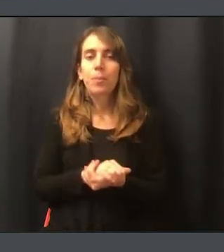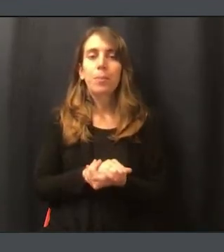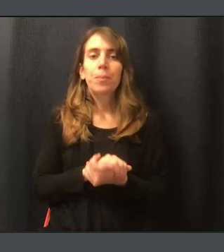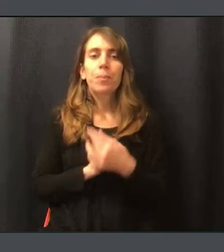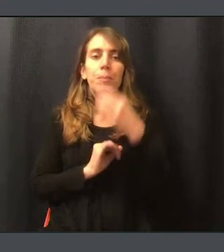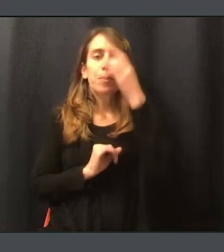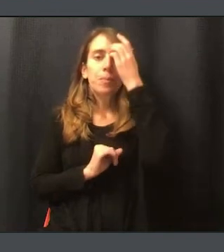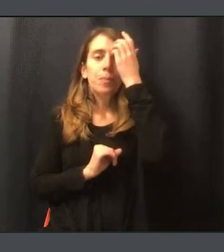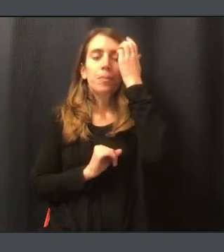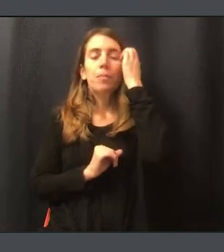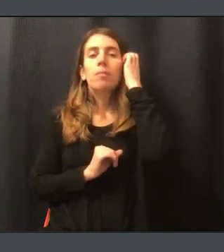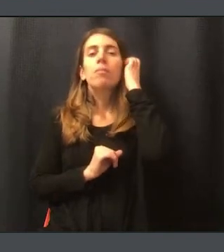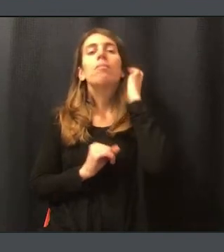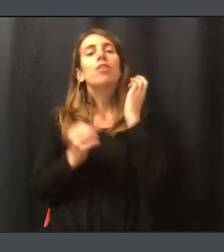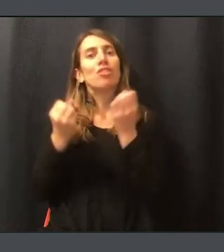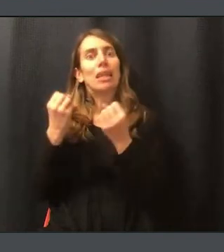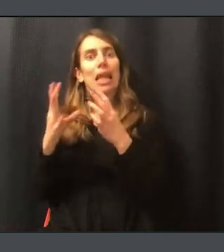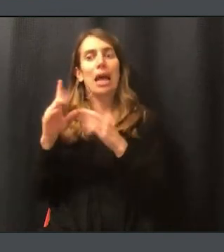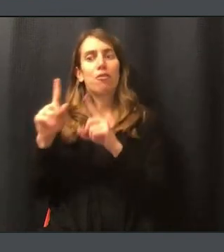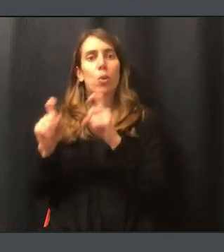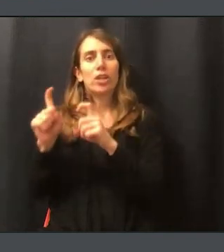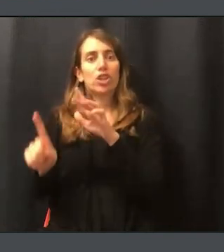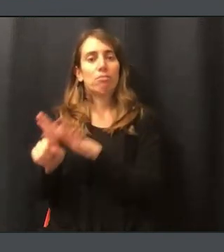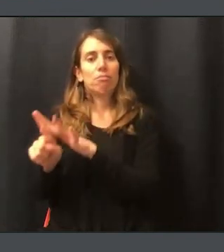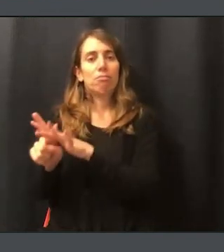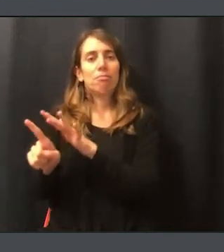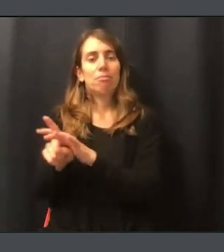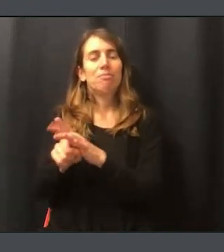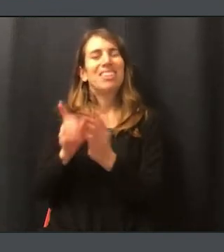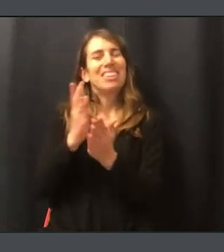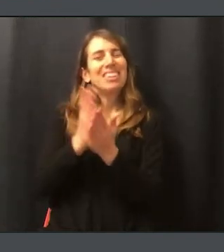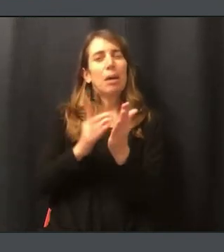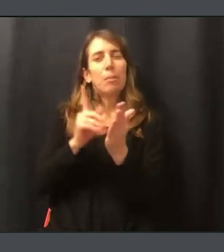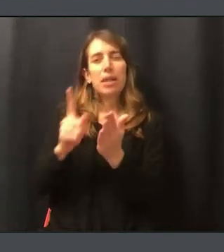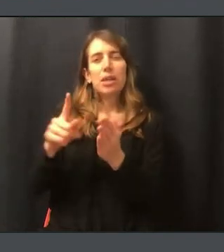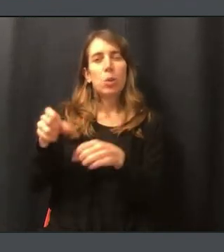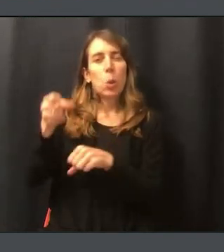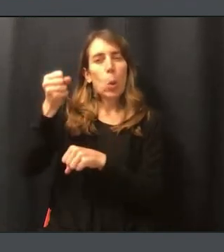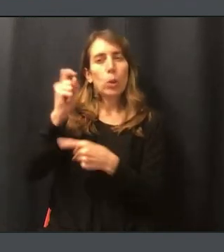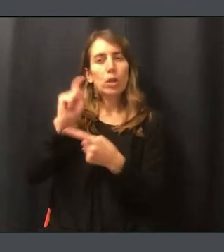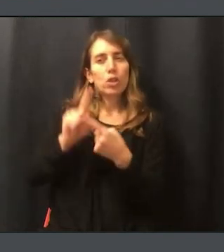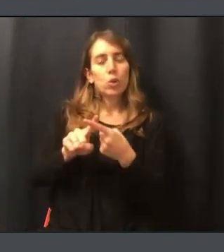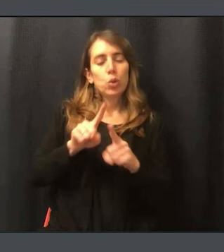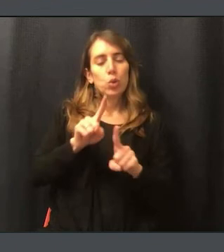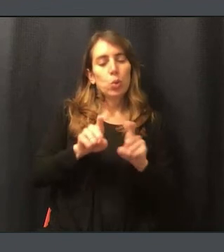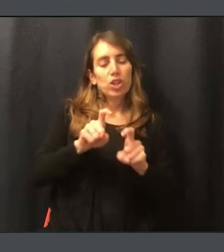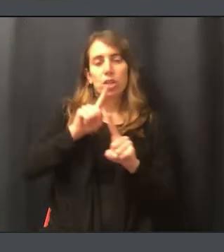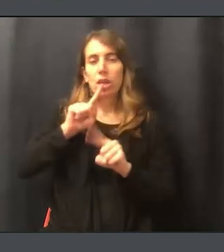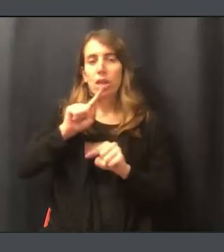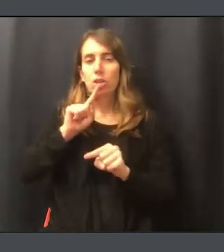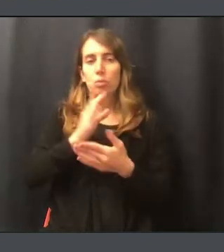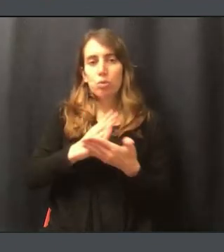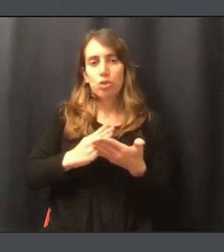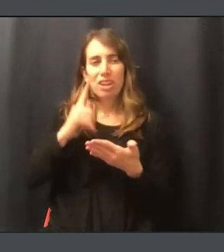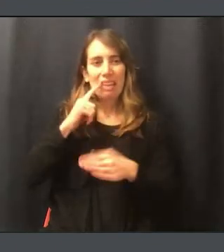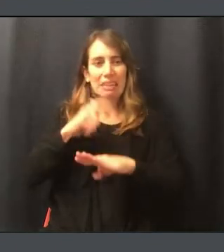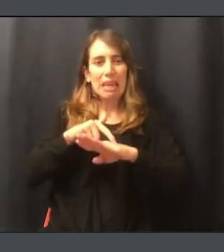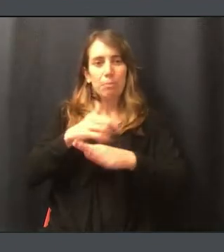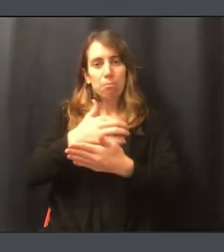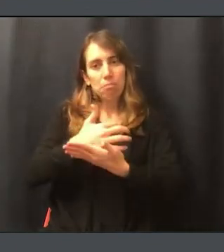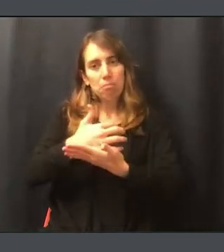Okay, lots of questions coming up. So some of these we might have to address in the Q&A because I think I'm out of